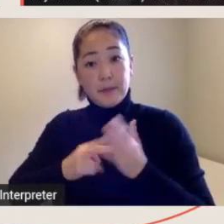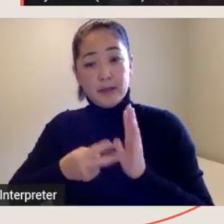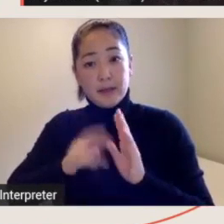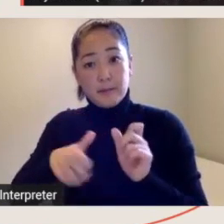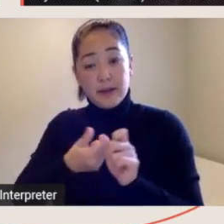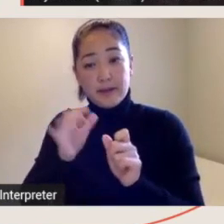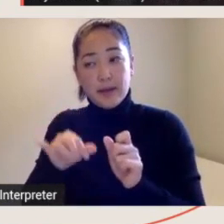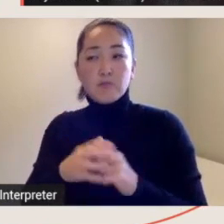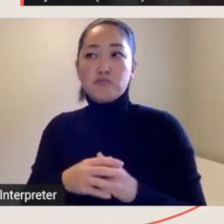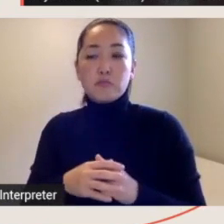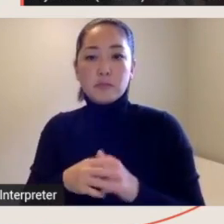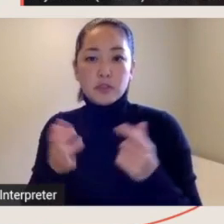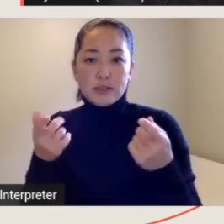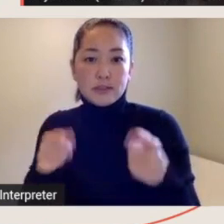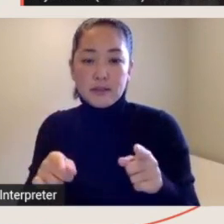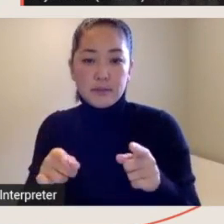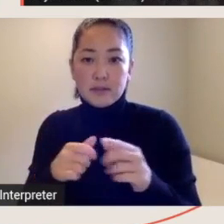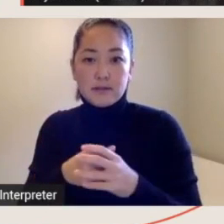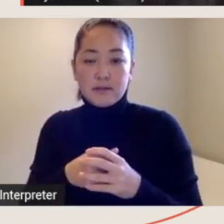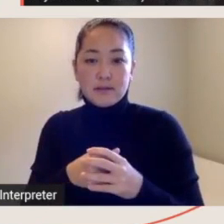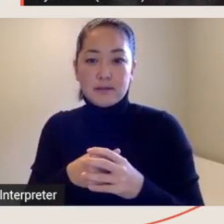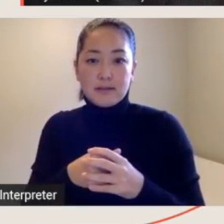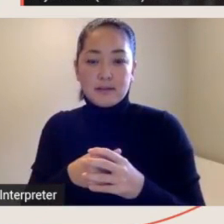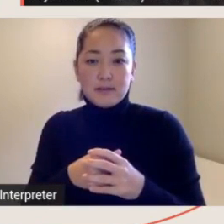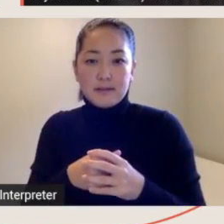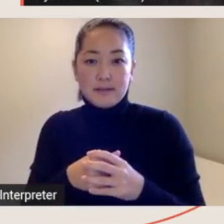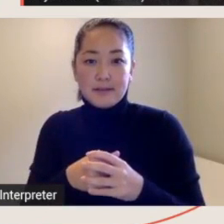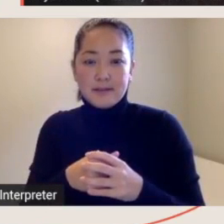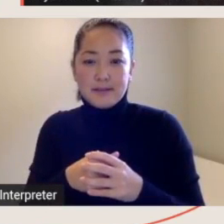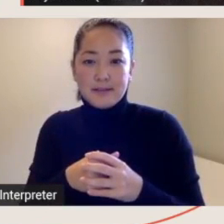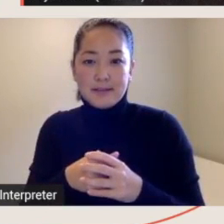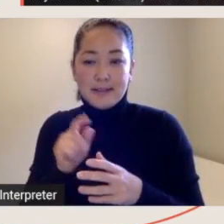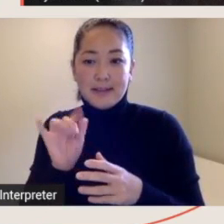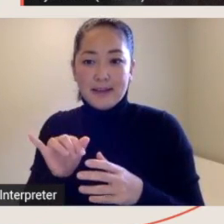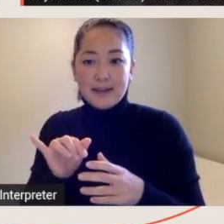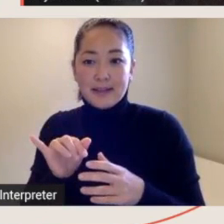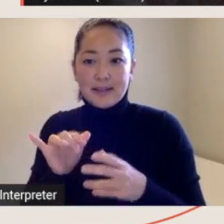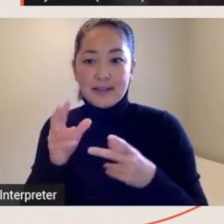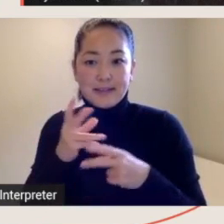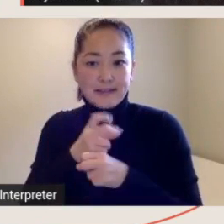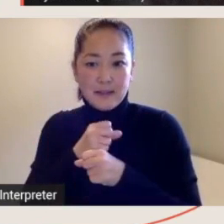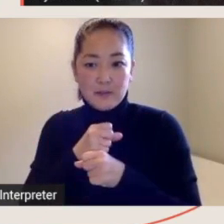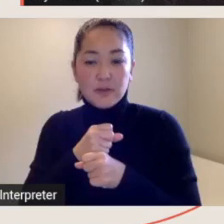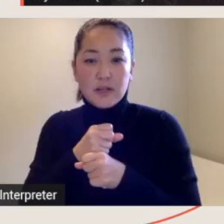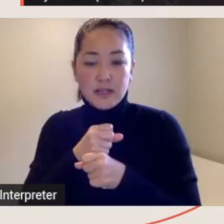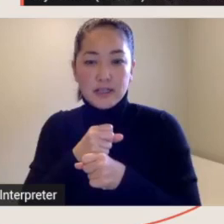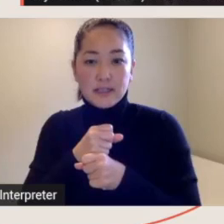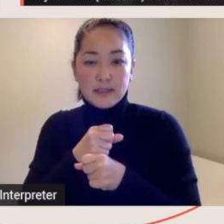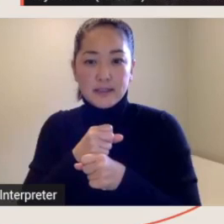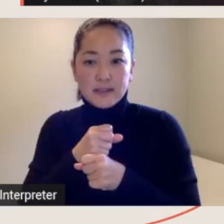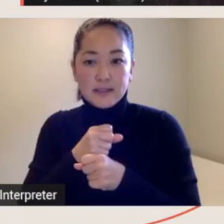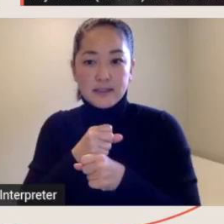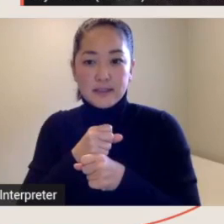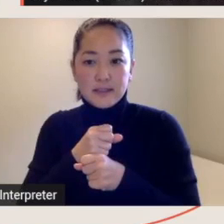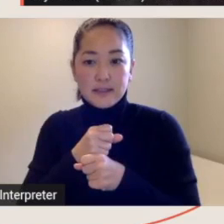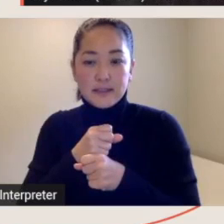happened because I think it kind of summarized what we were feeling with Dadu there, because we